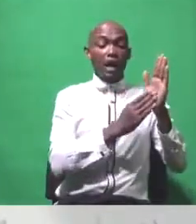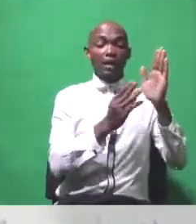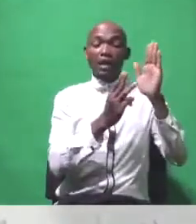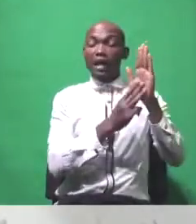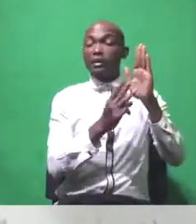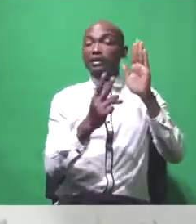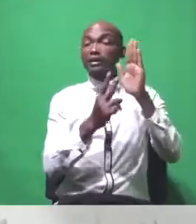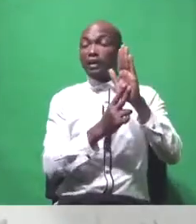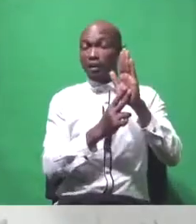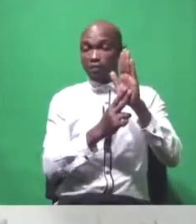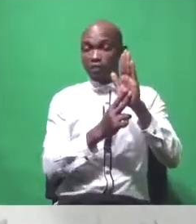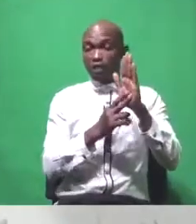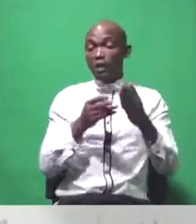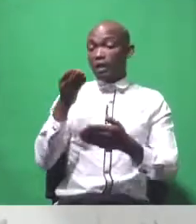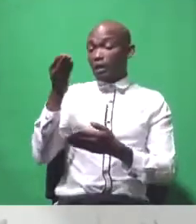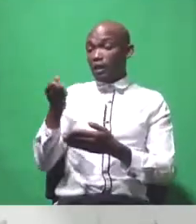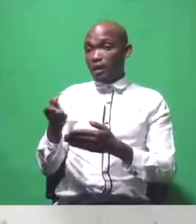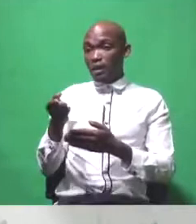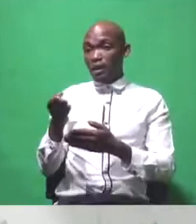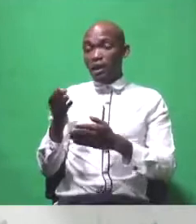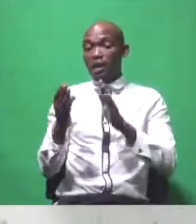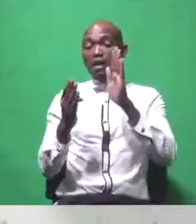987, and here